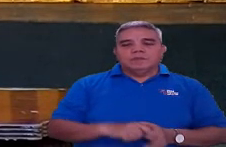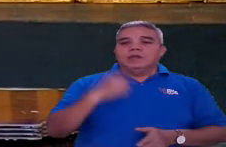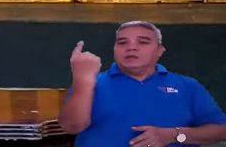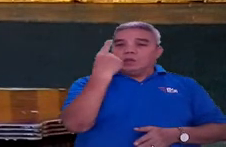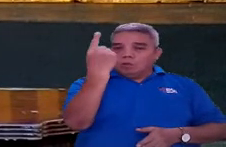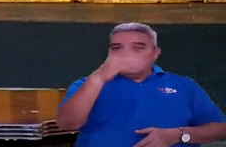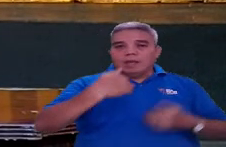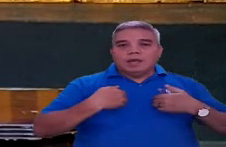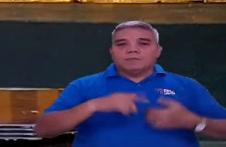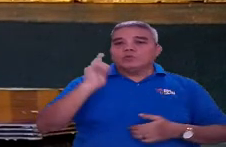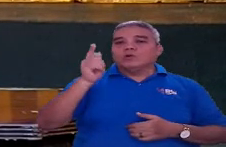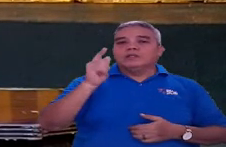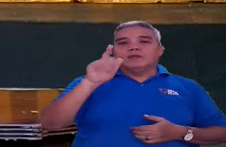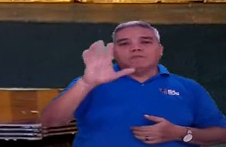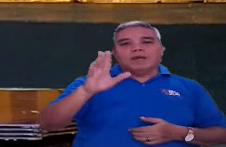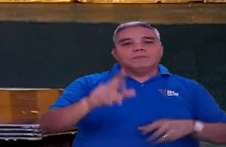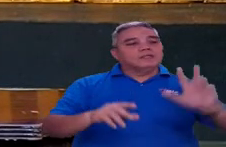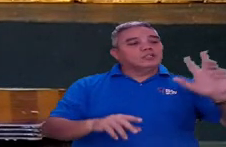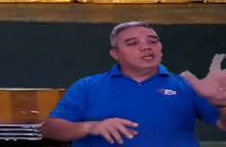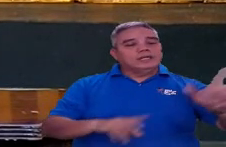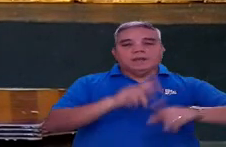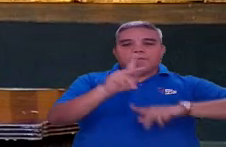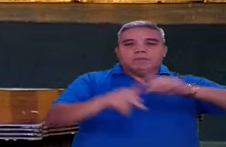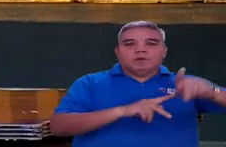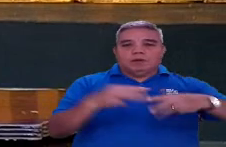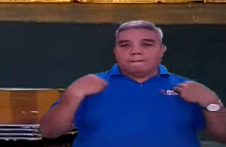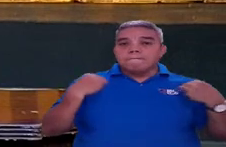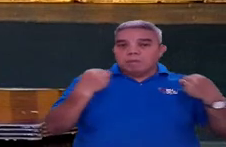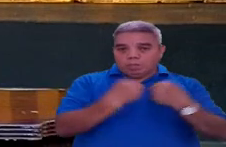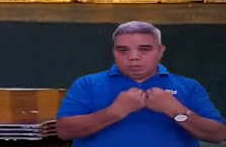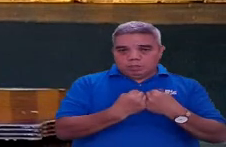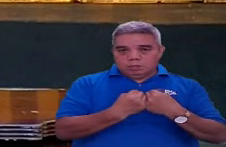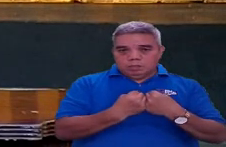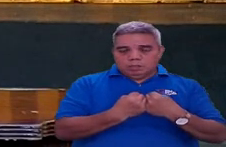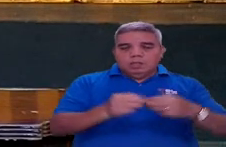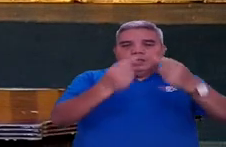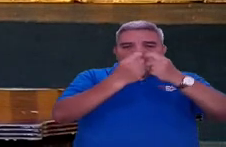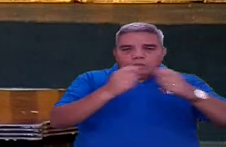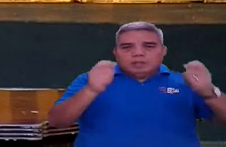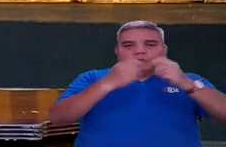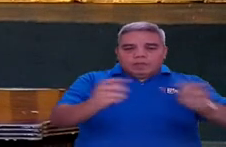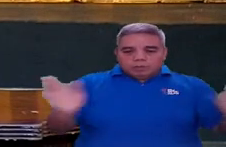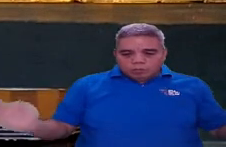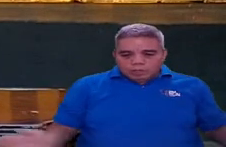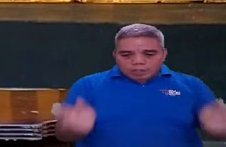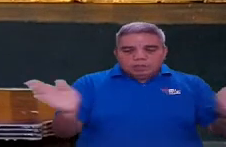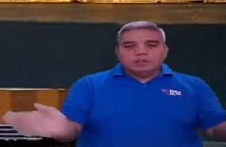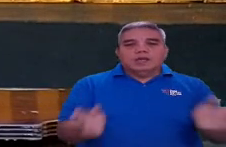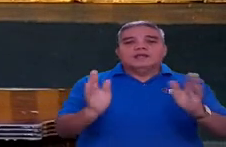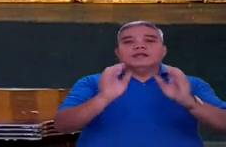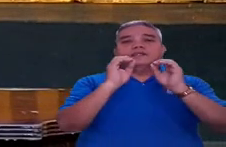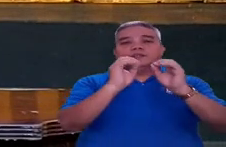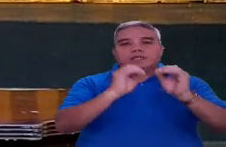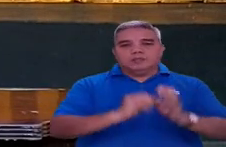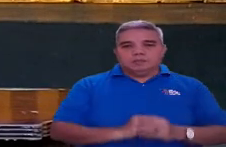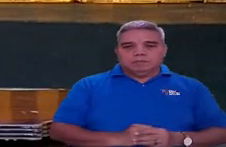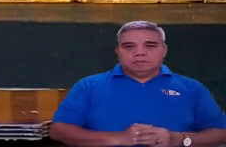You only have about 25, 30 people, you know, trying to be revived